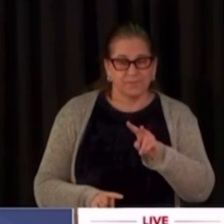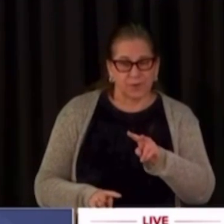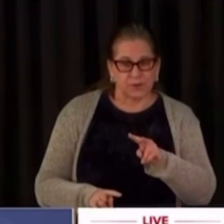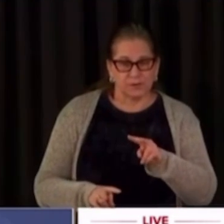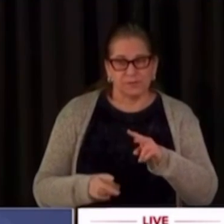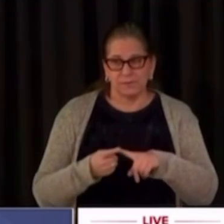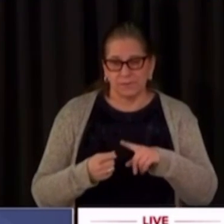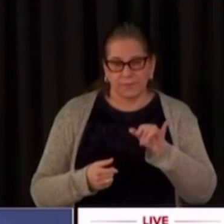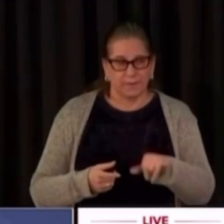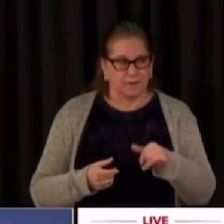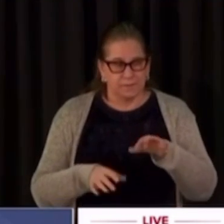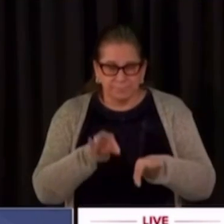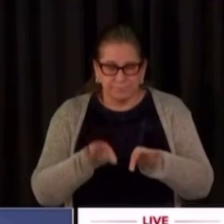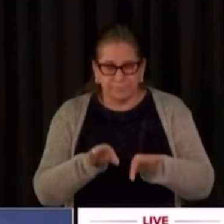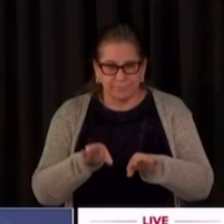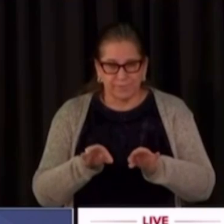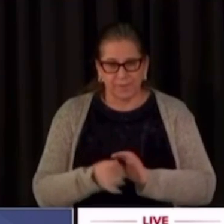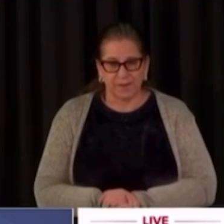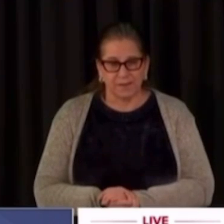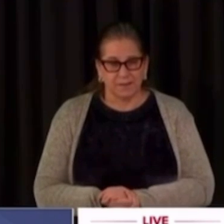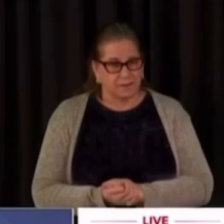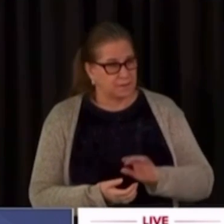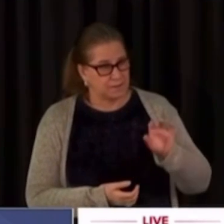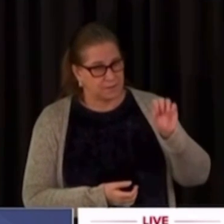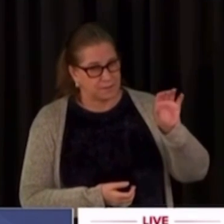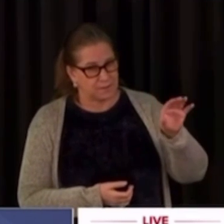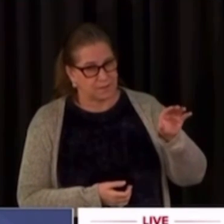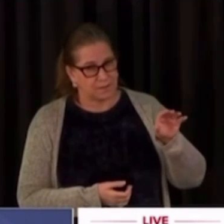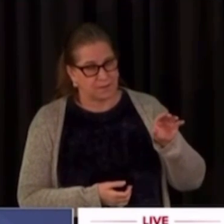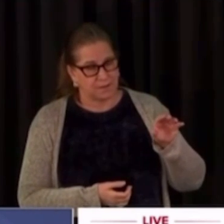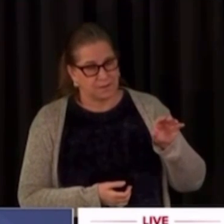investigations happening. Given that Sund said